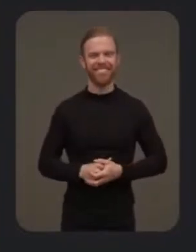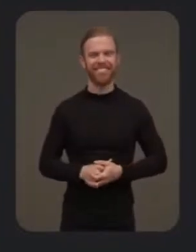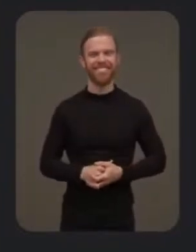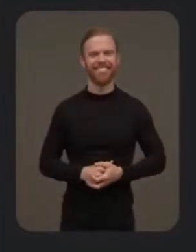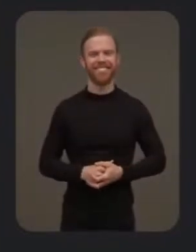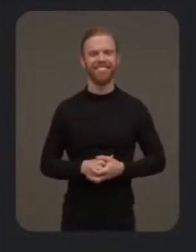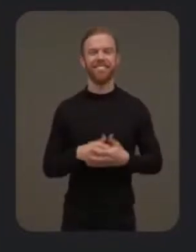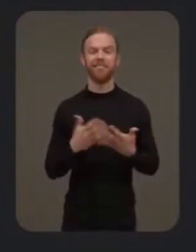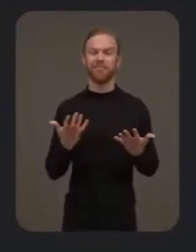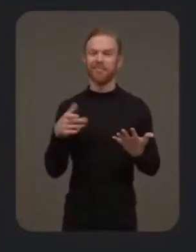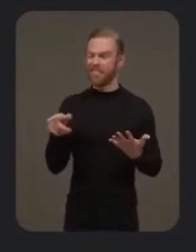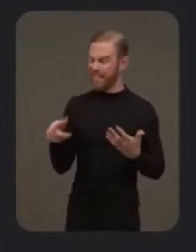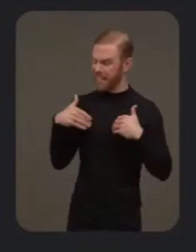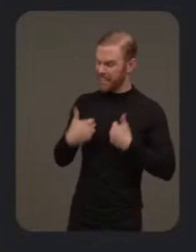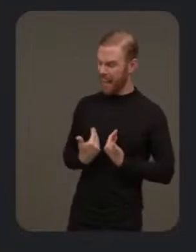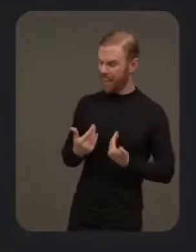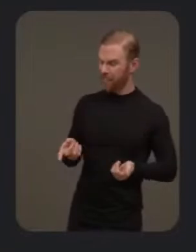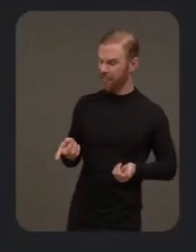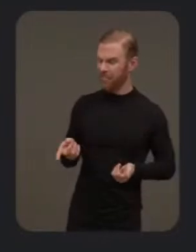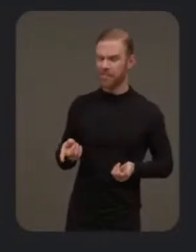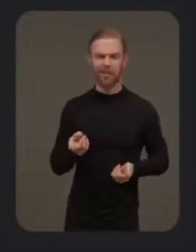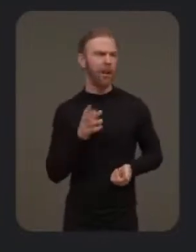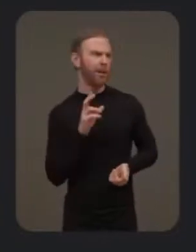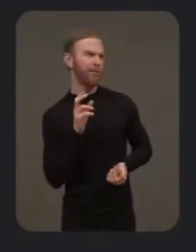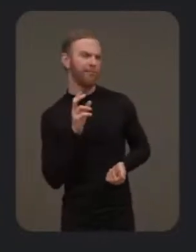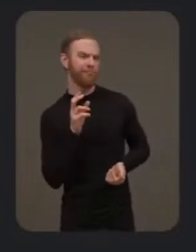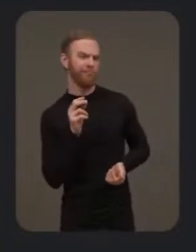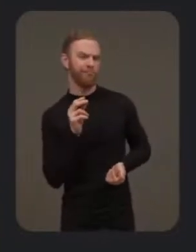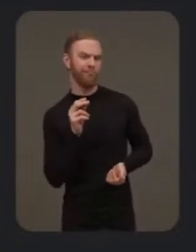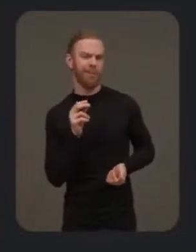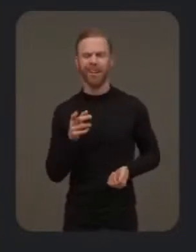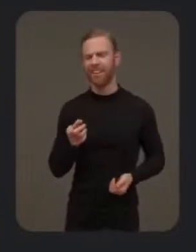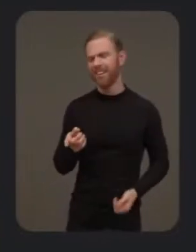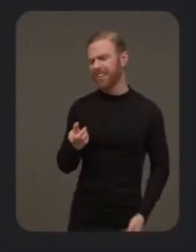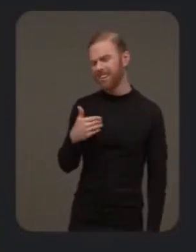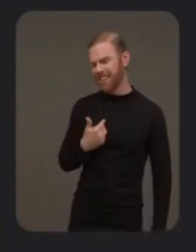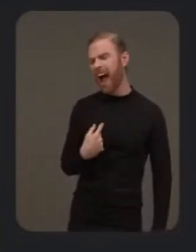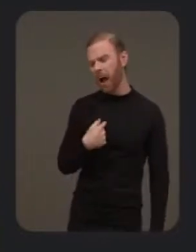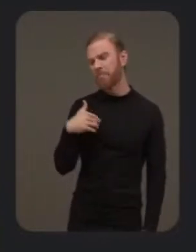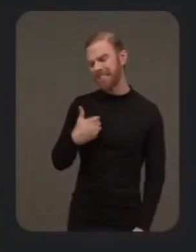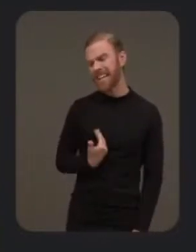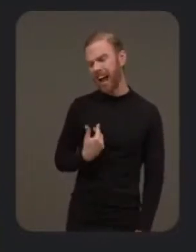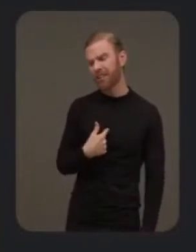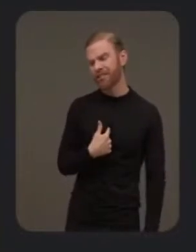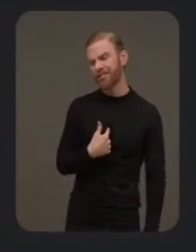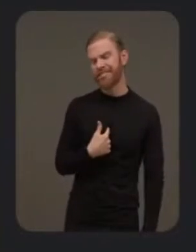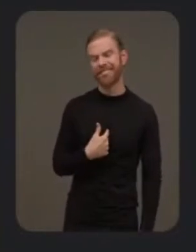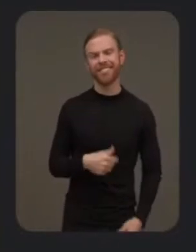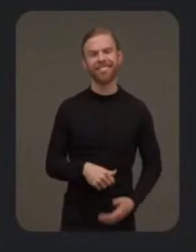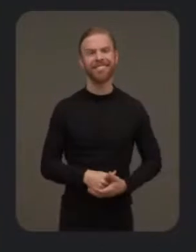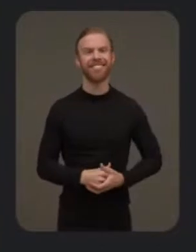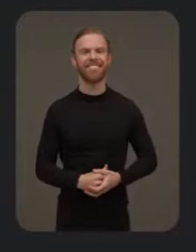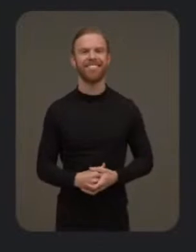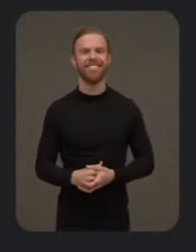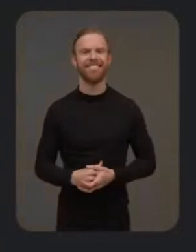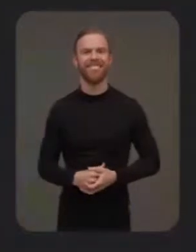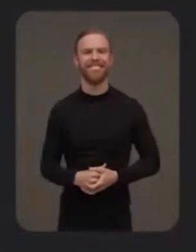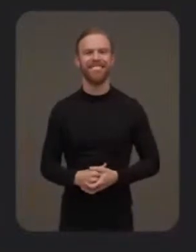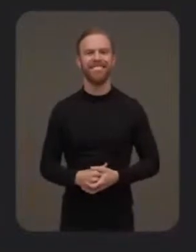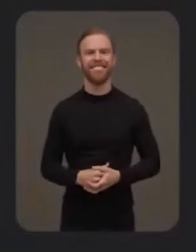you're getting tired, right? You're not? Okay. Because I am.